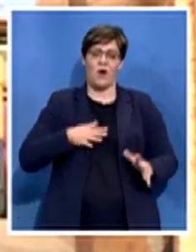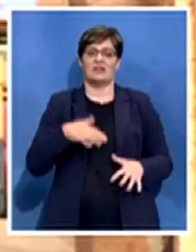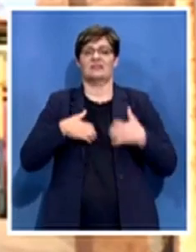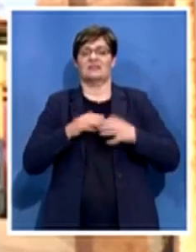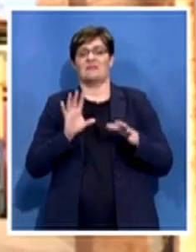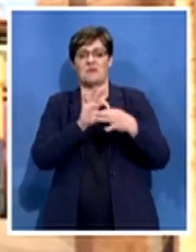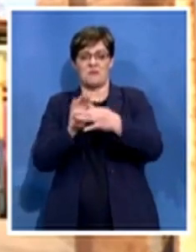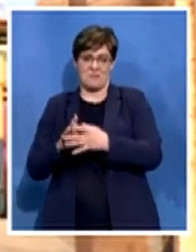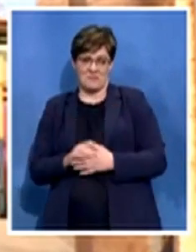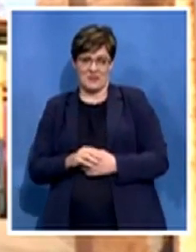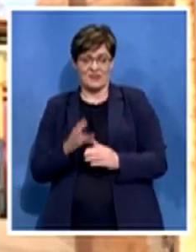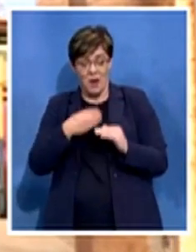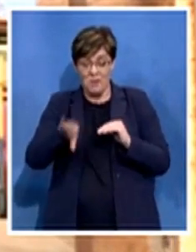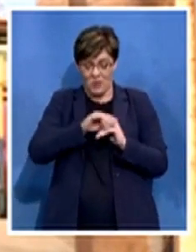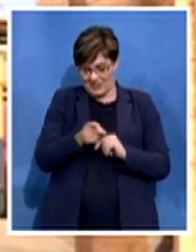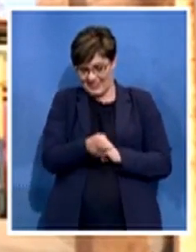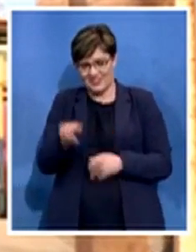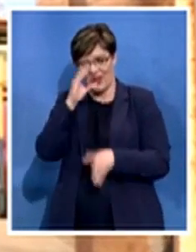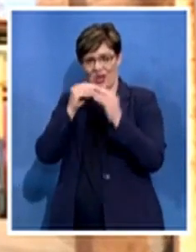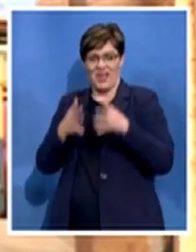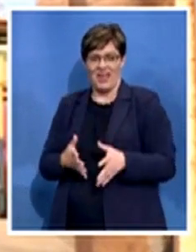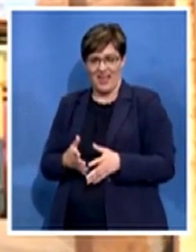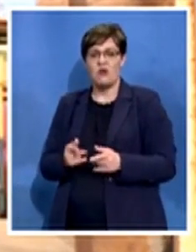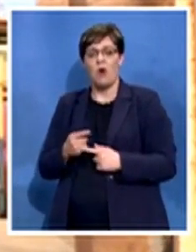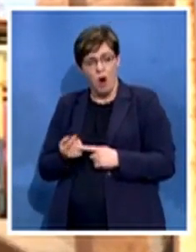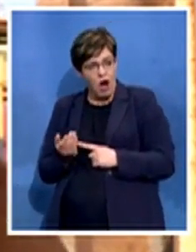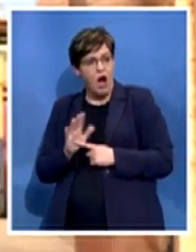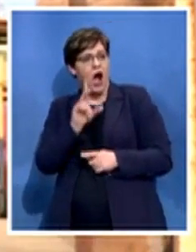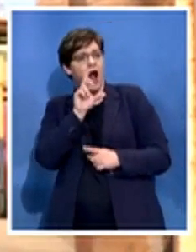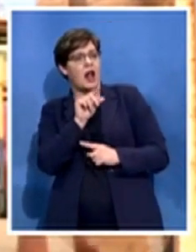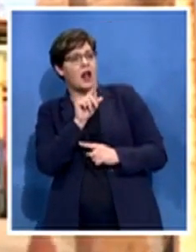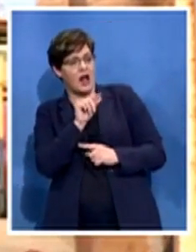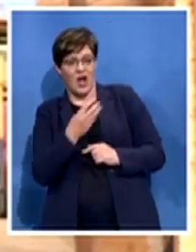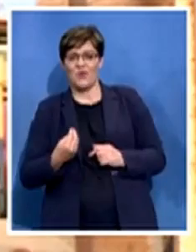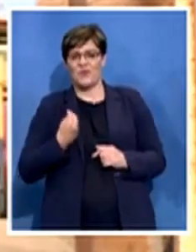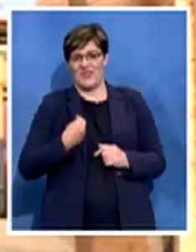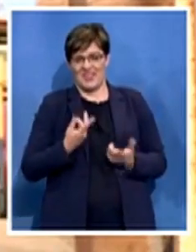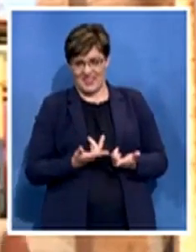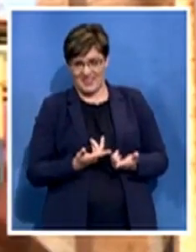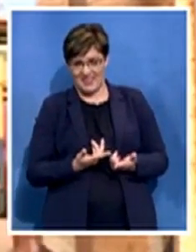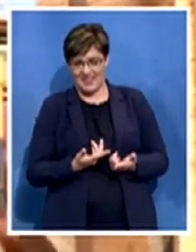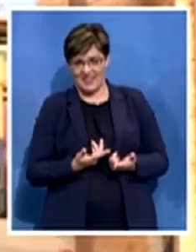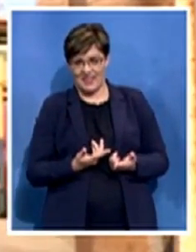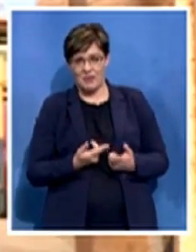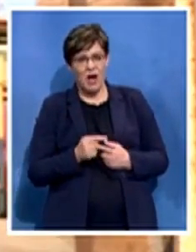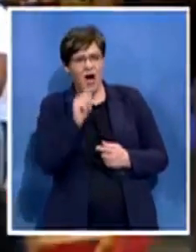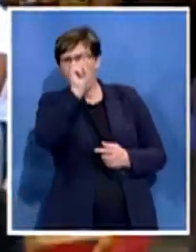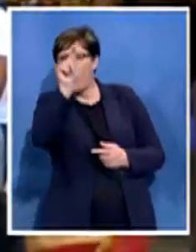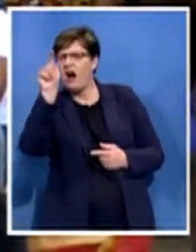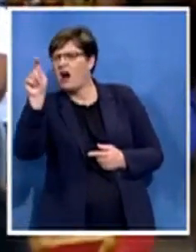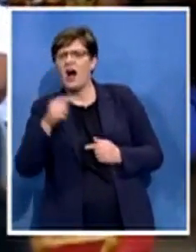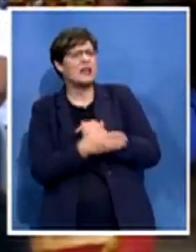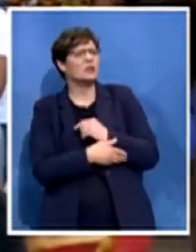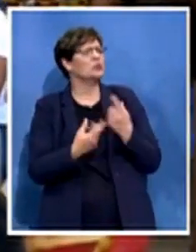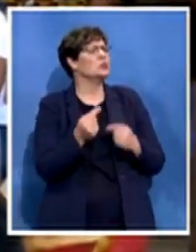be able to be exposed at a very, very young age to know what other countries are doing when it comes to math and science.